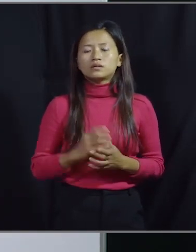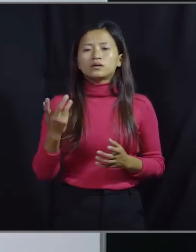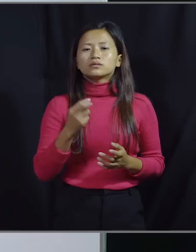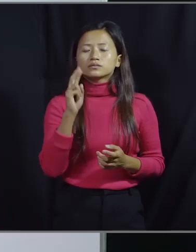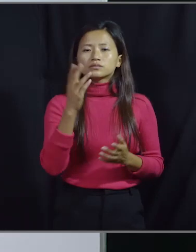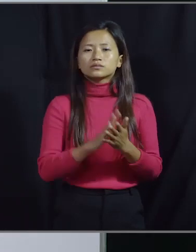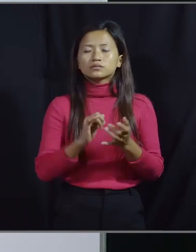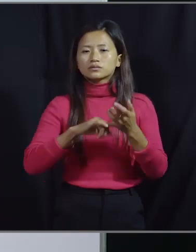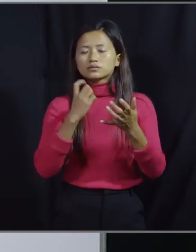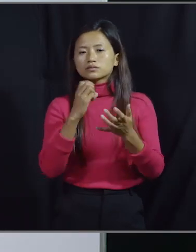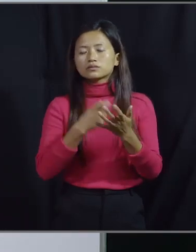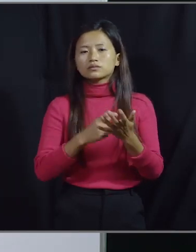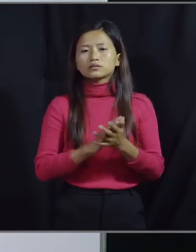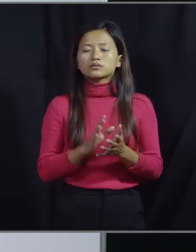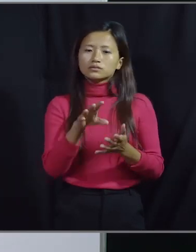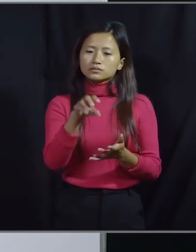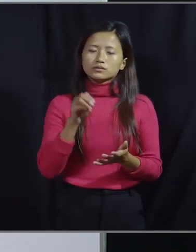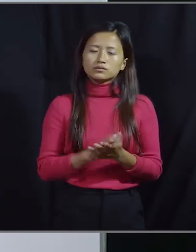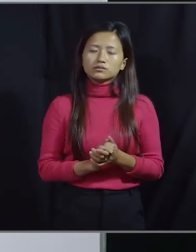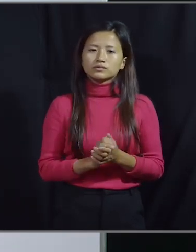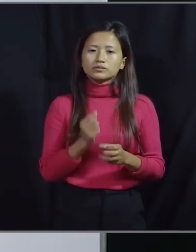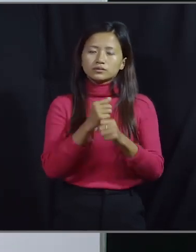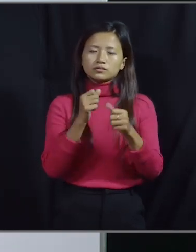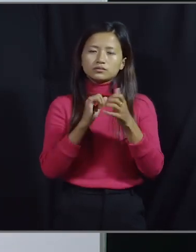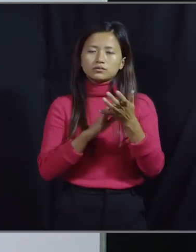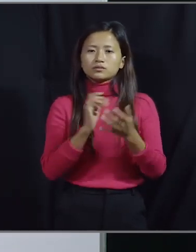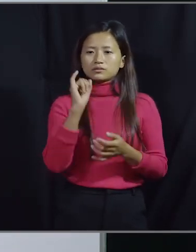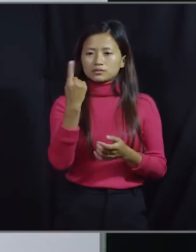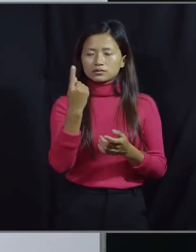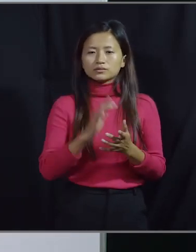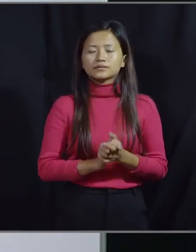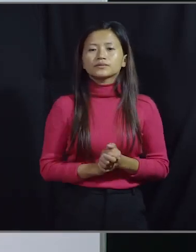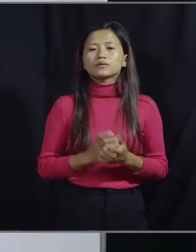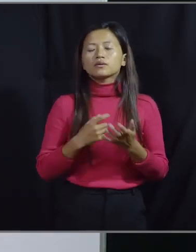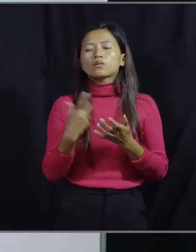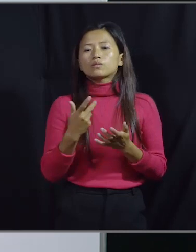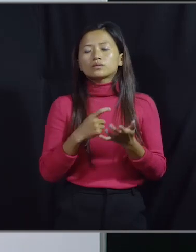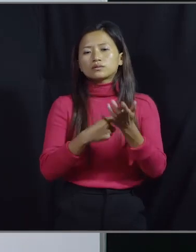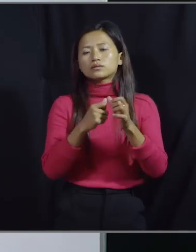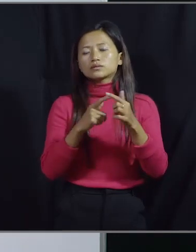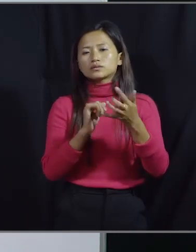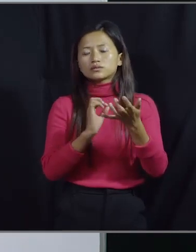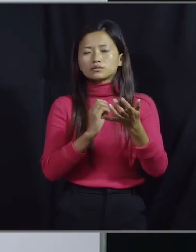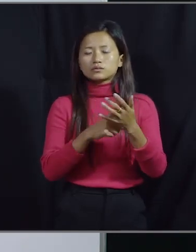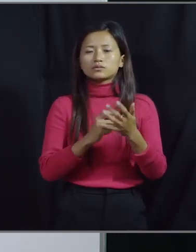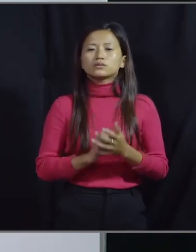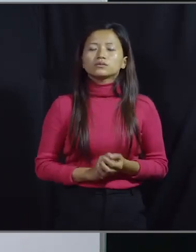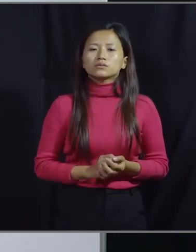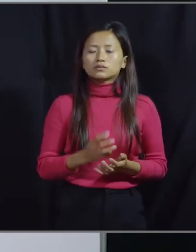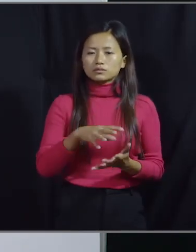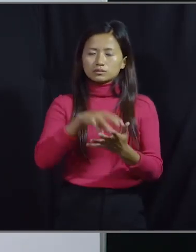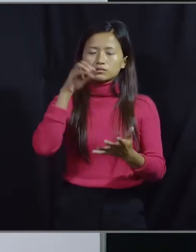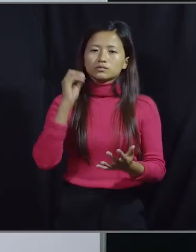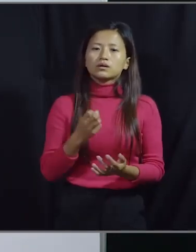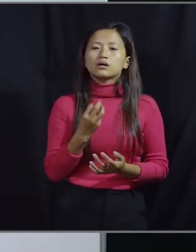2 sacrificing partner is supposed to get from the gaining partner, a single gaining partner, in what ratio. Therefore, this you should learn